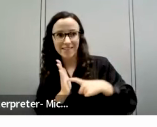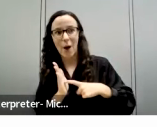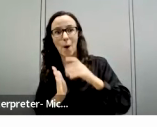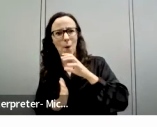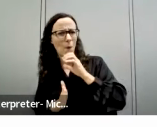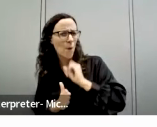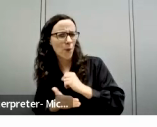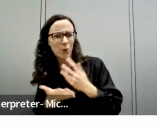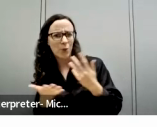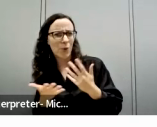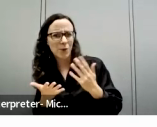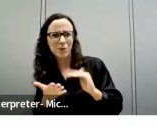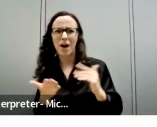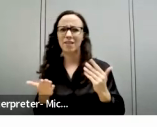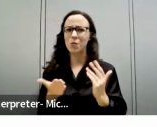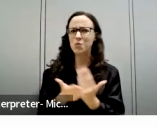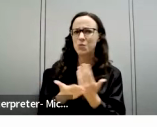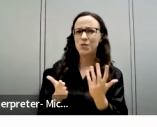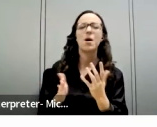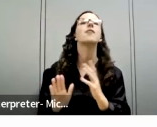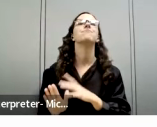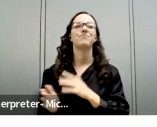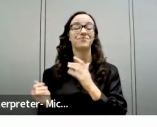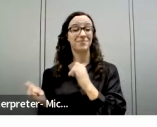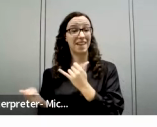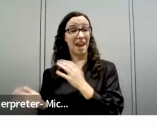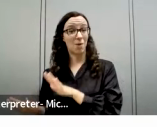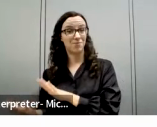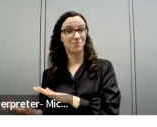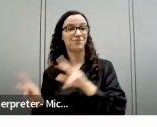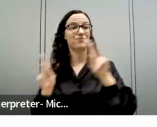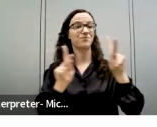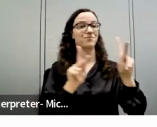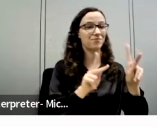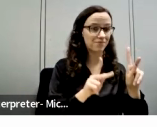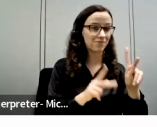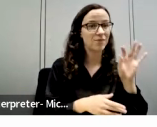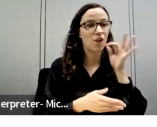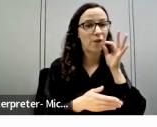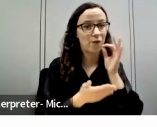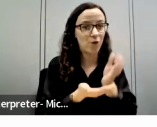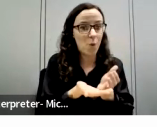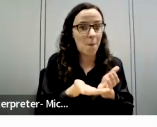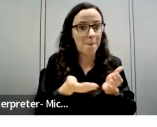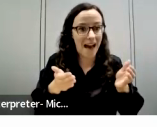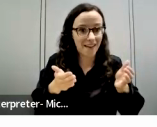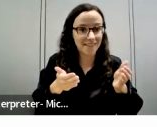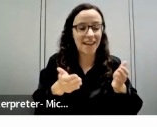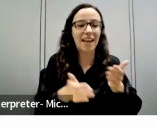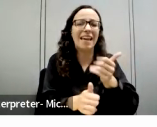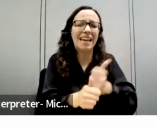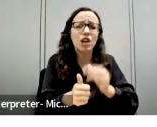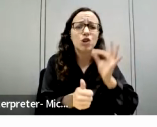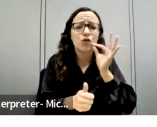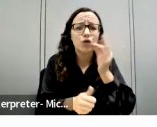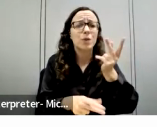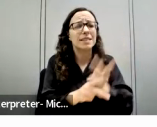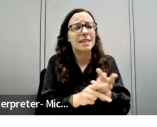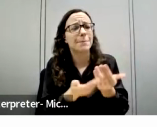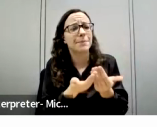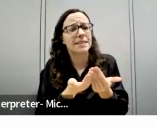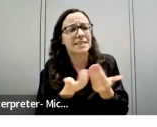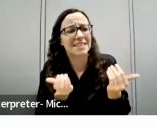or another one begins. In this case, we're going to keep each one of those fruits still separate. We're not